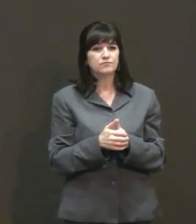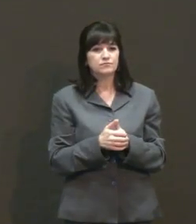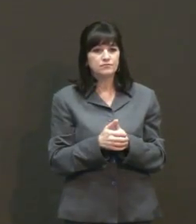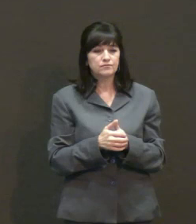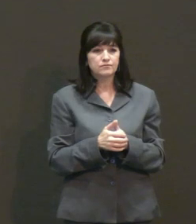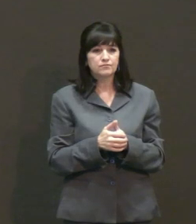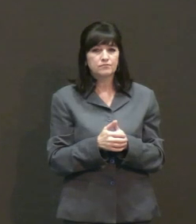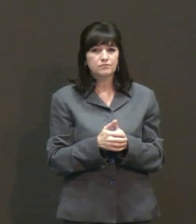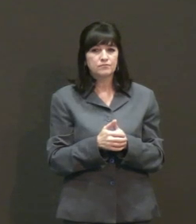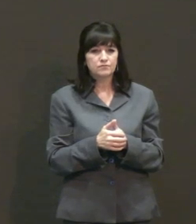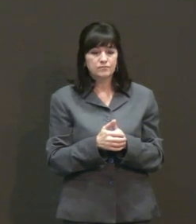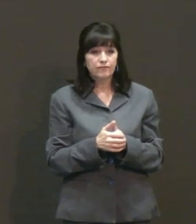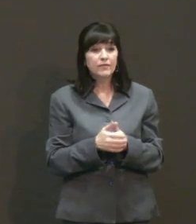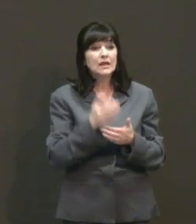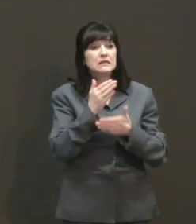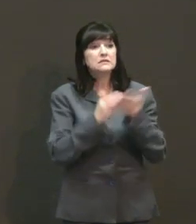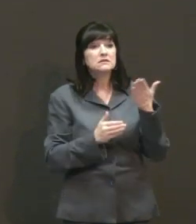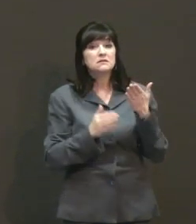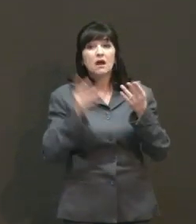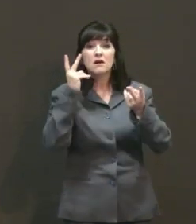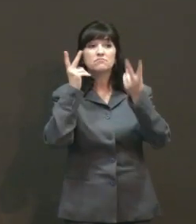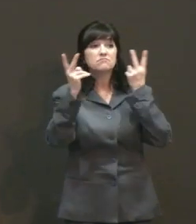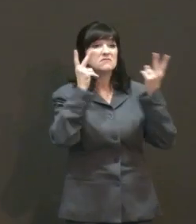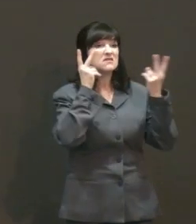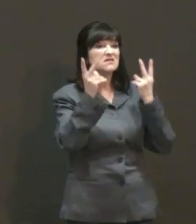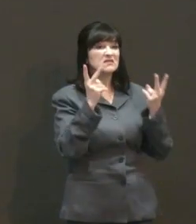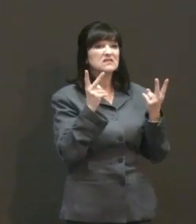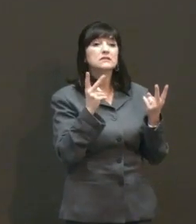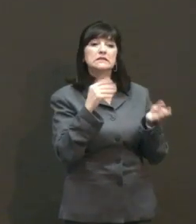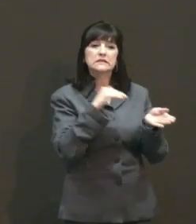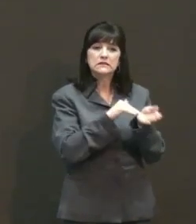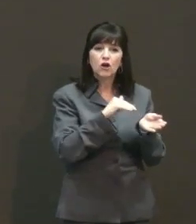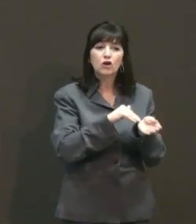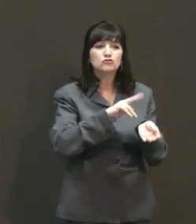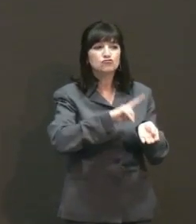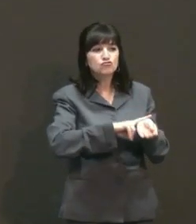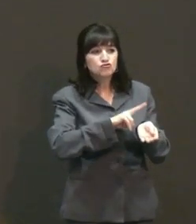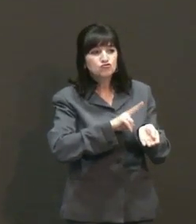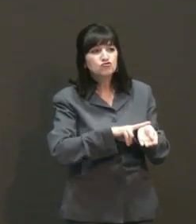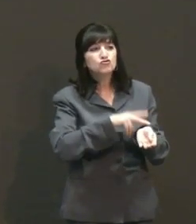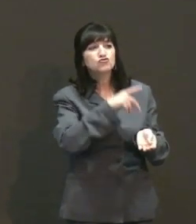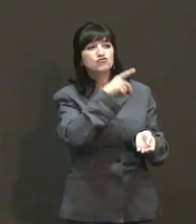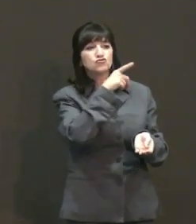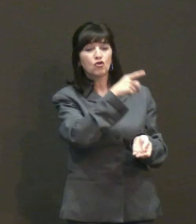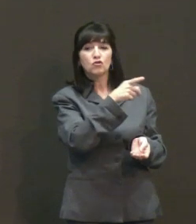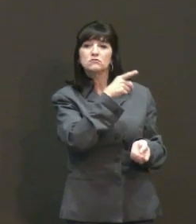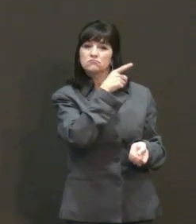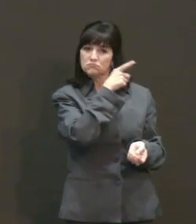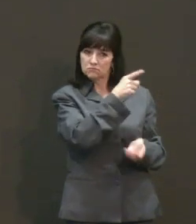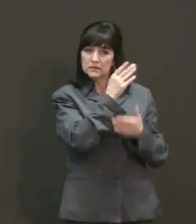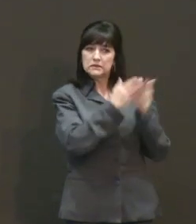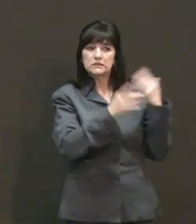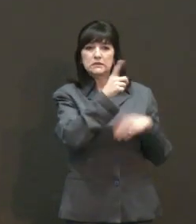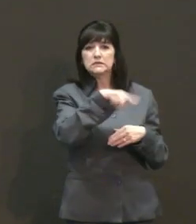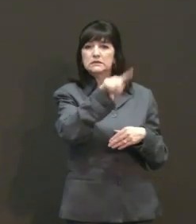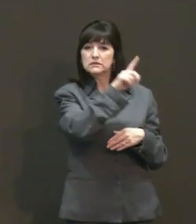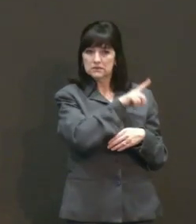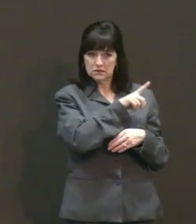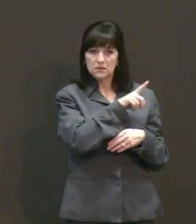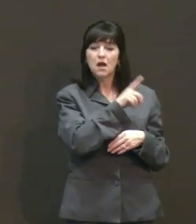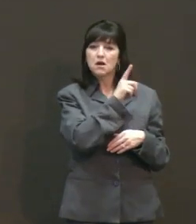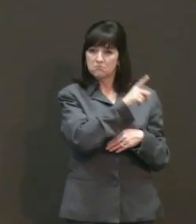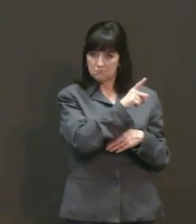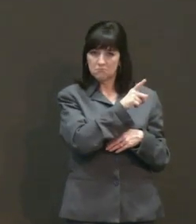the workplace. So, for example, in healthcare settings where people aren't delivering direct care, you'll be seeing